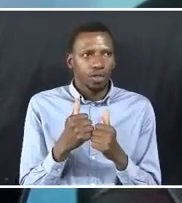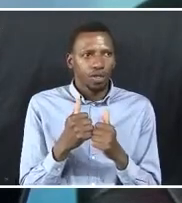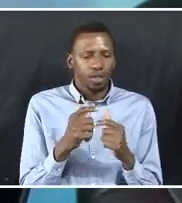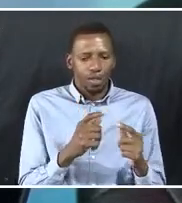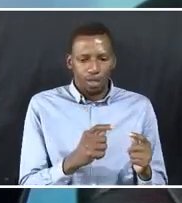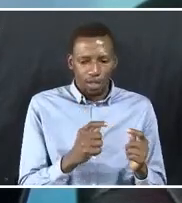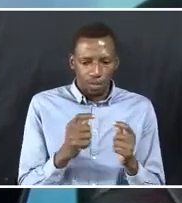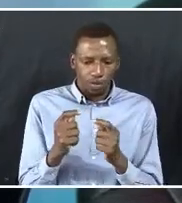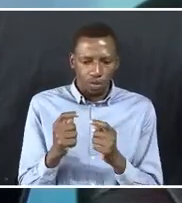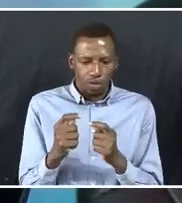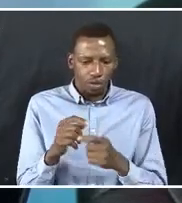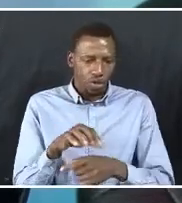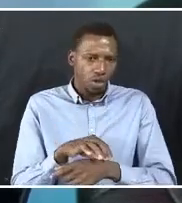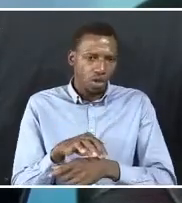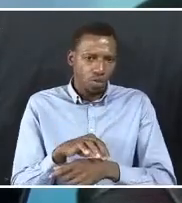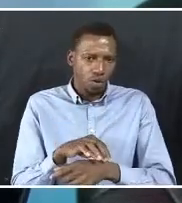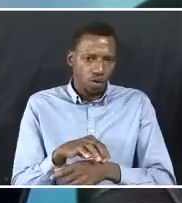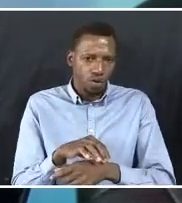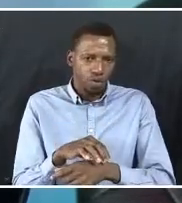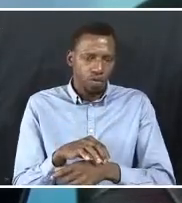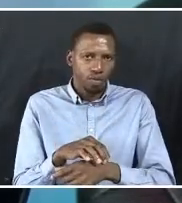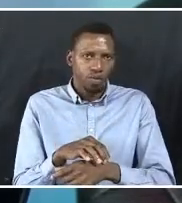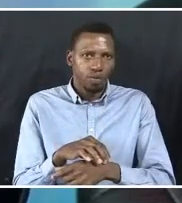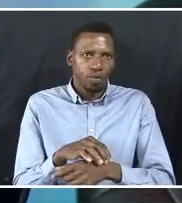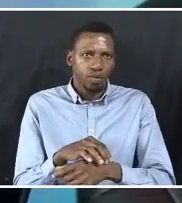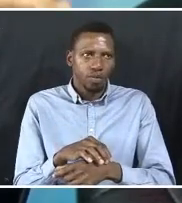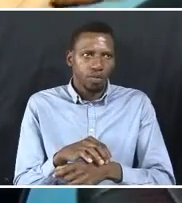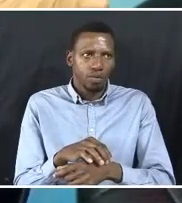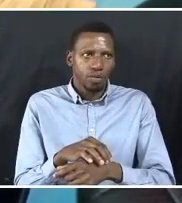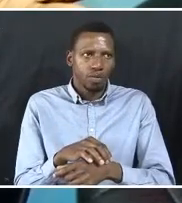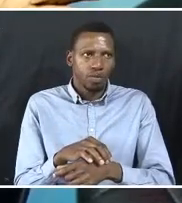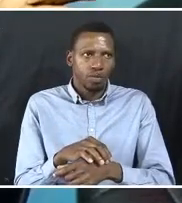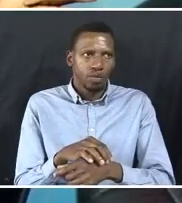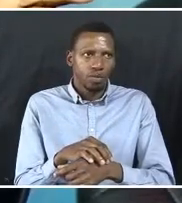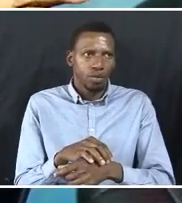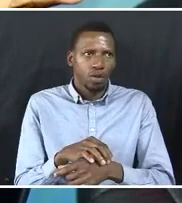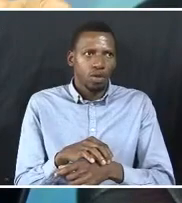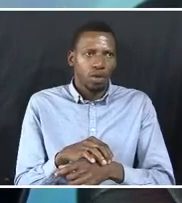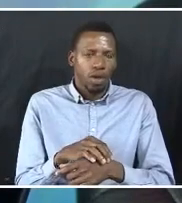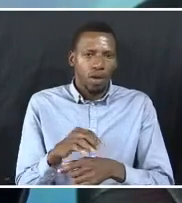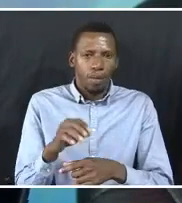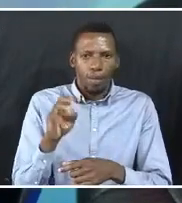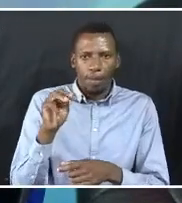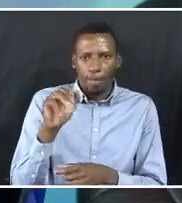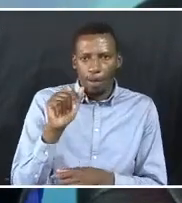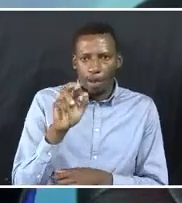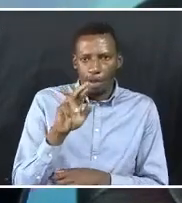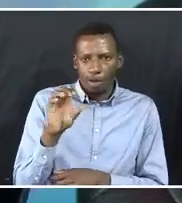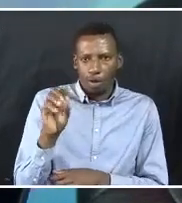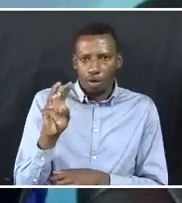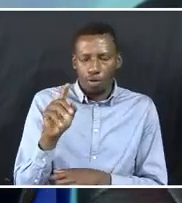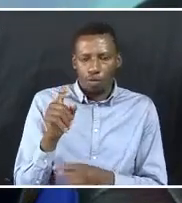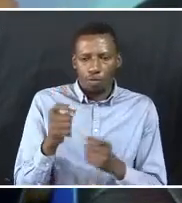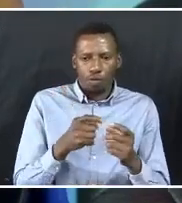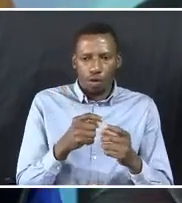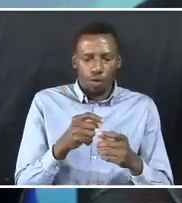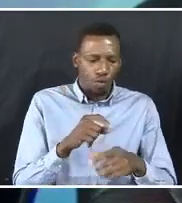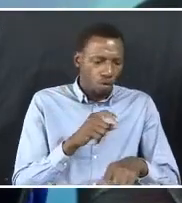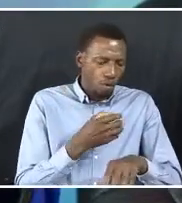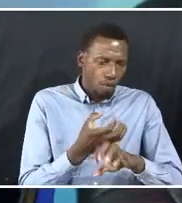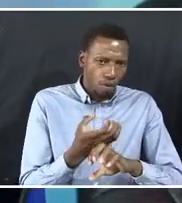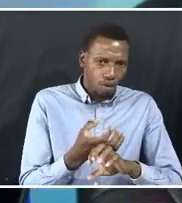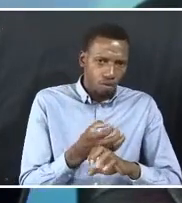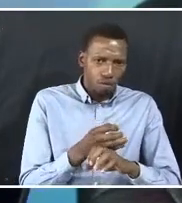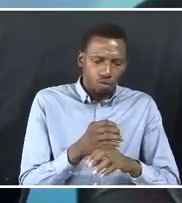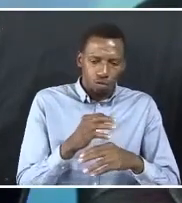marrow from the bones to the bloodstream. And so the bone marrow starts